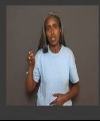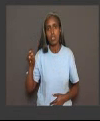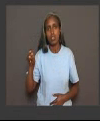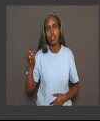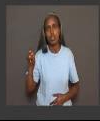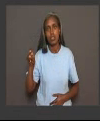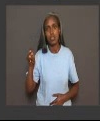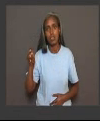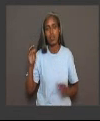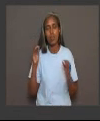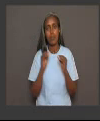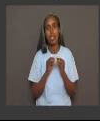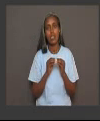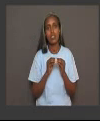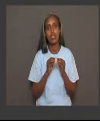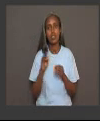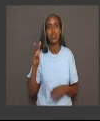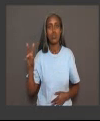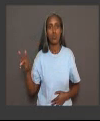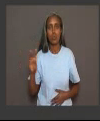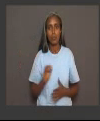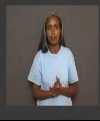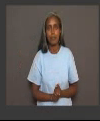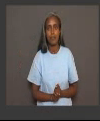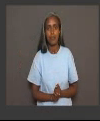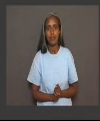2x plus 2.